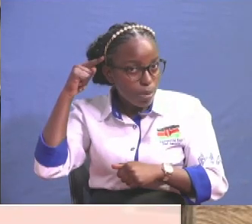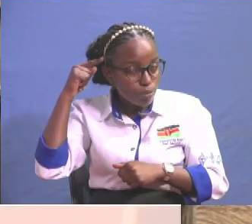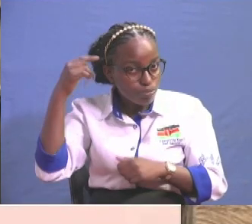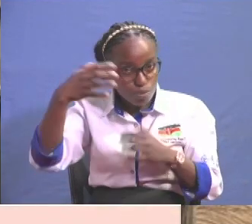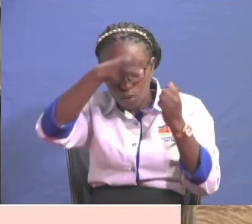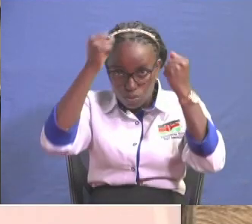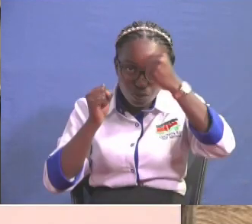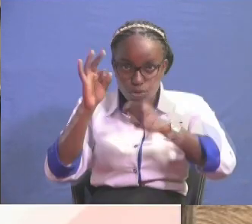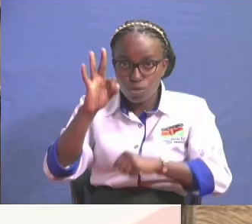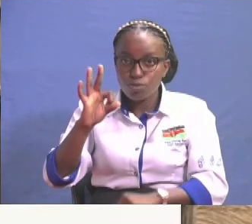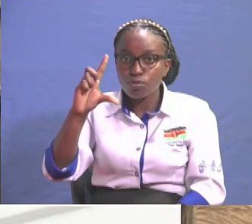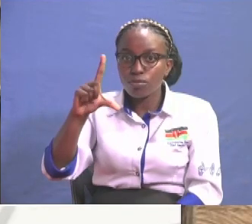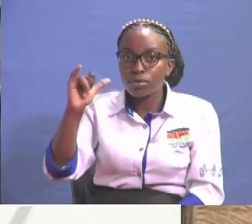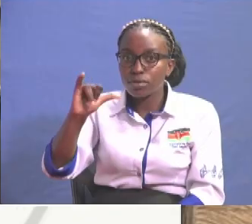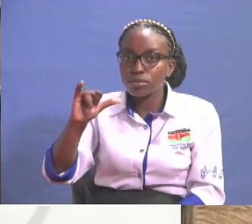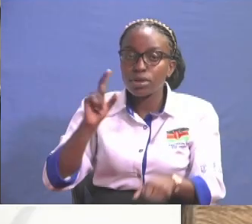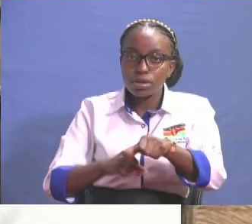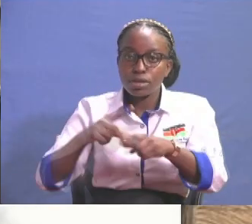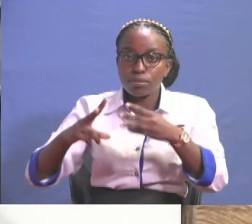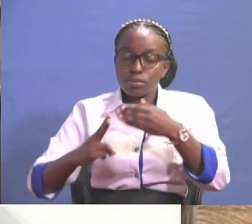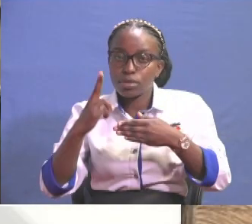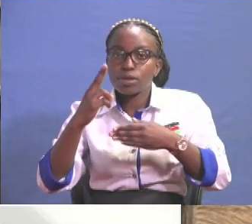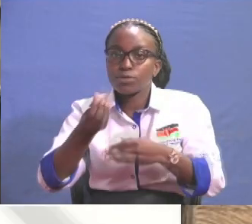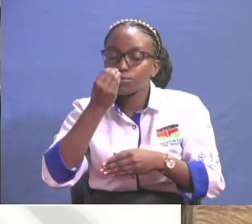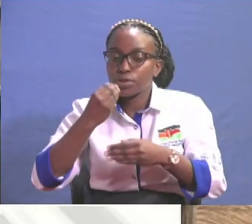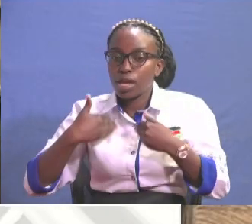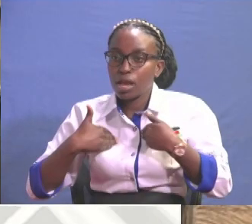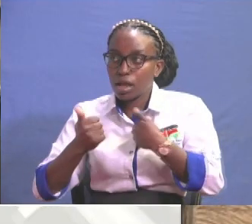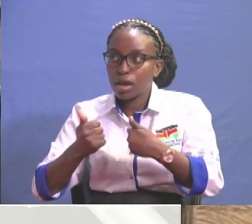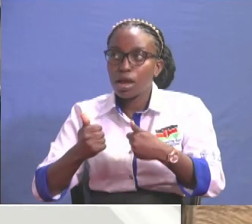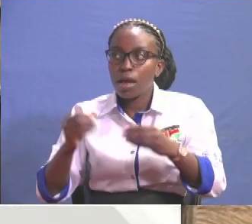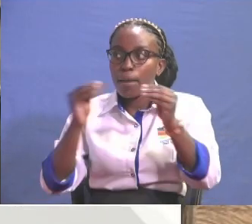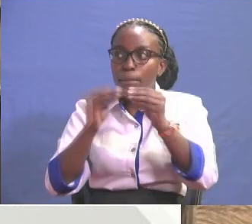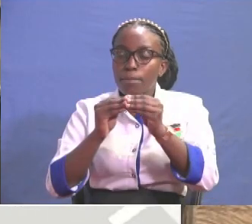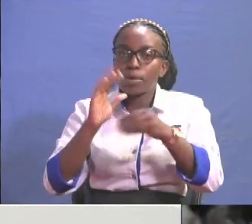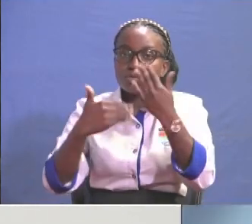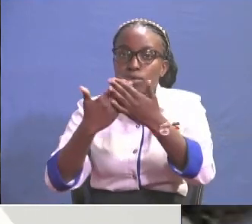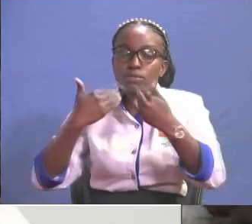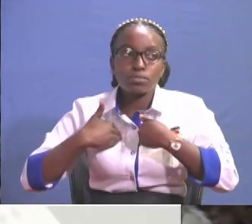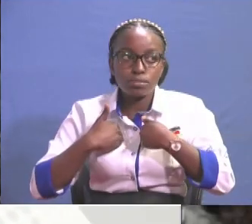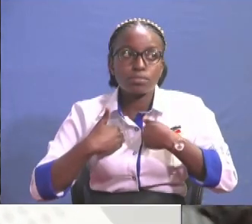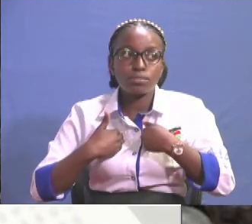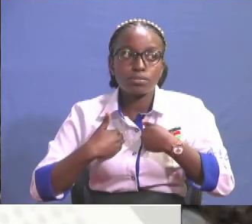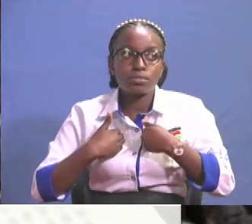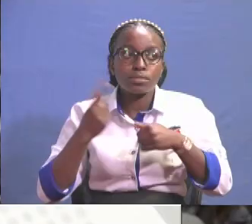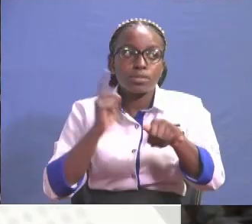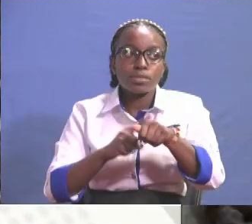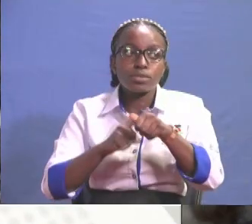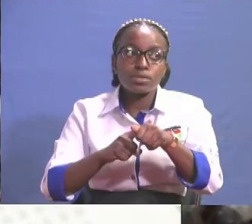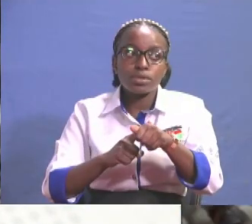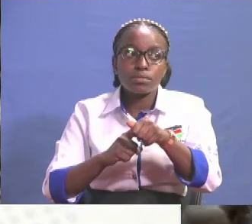mainly to cut down the cost of feeds and also to mitigate climate change. Rotten